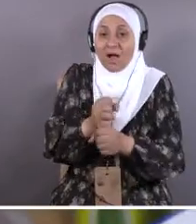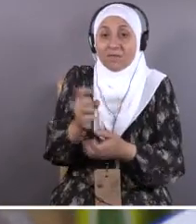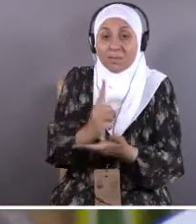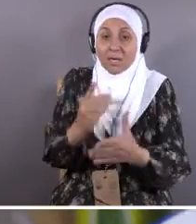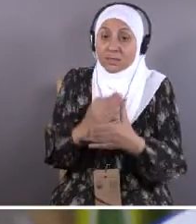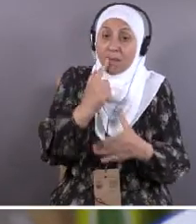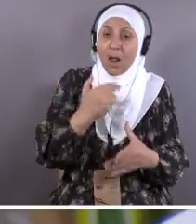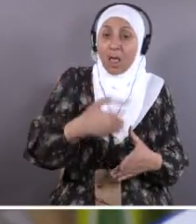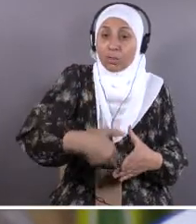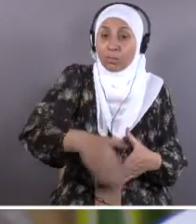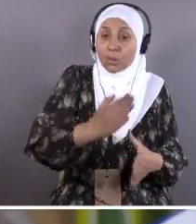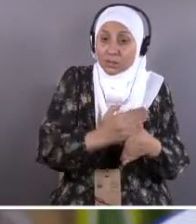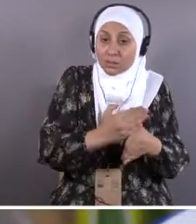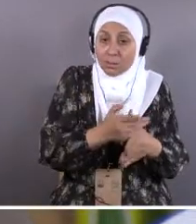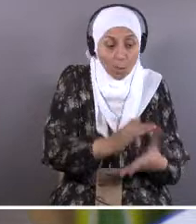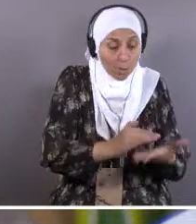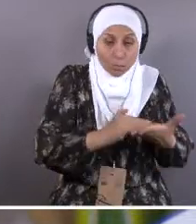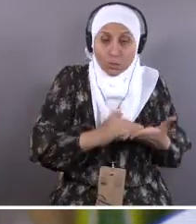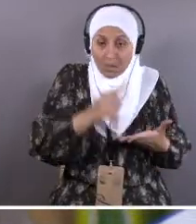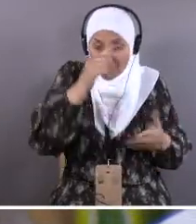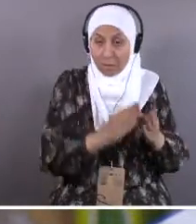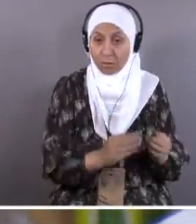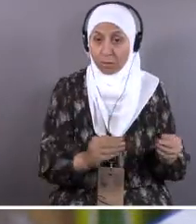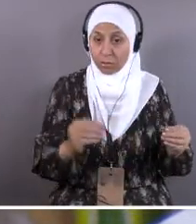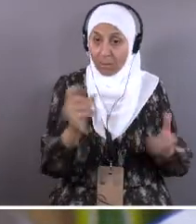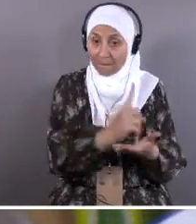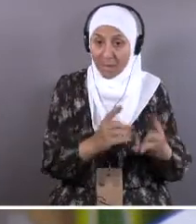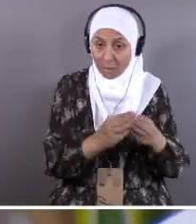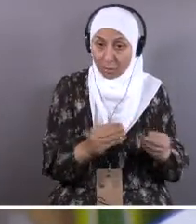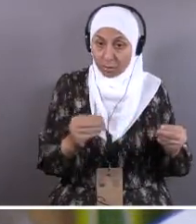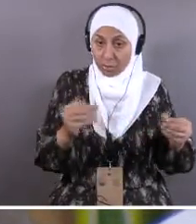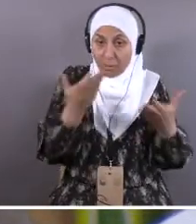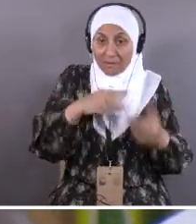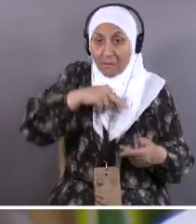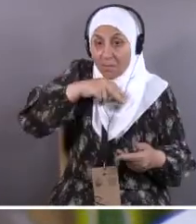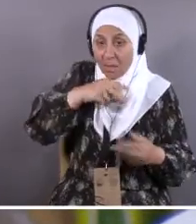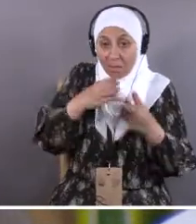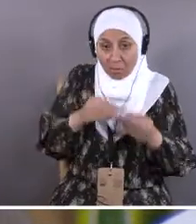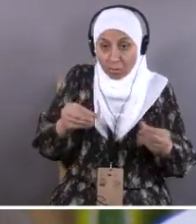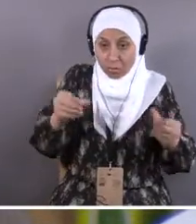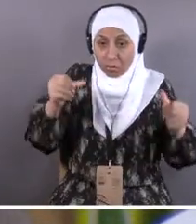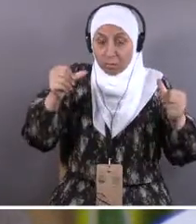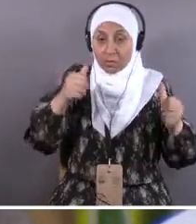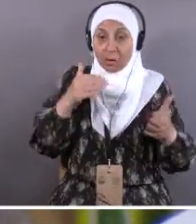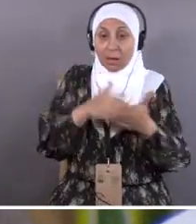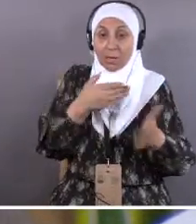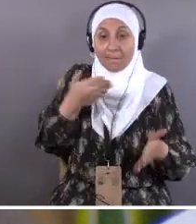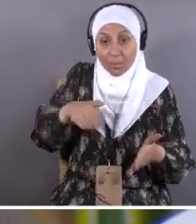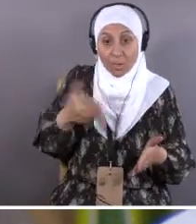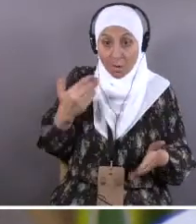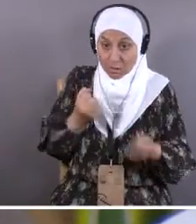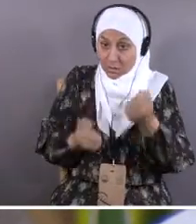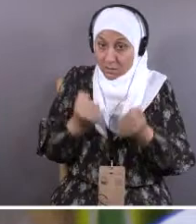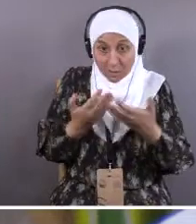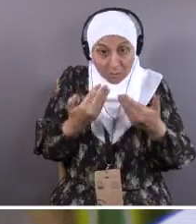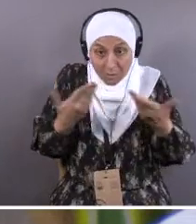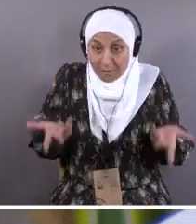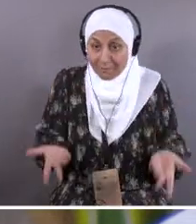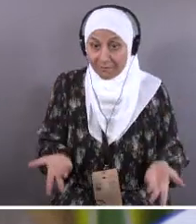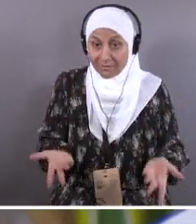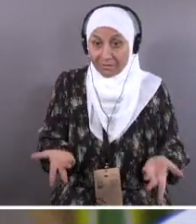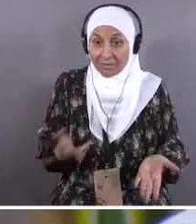So what was the most important component? So it was sustainability. So if we do not have an environment, we don't have anything, and you would like